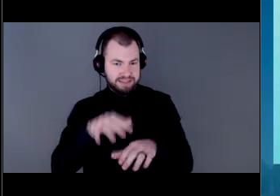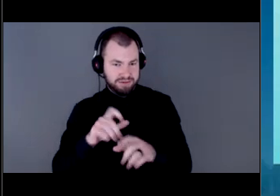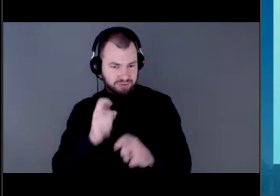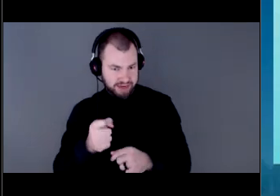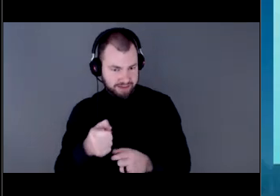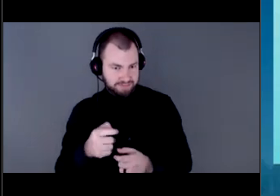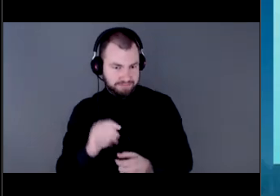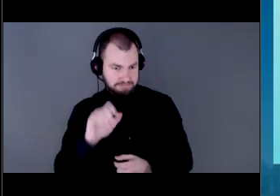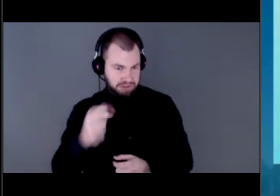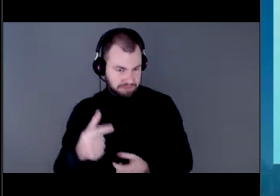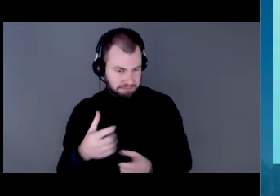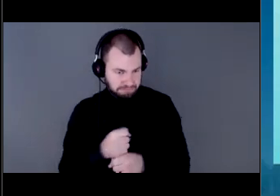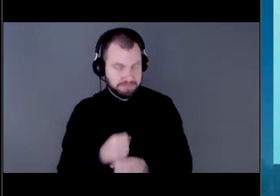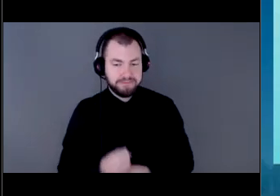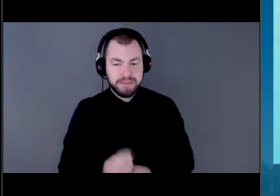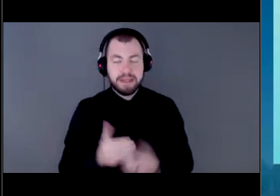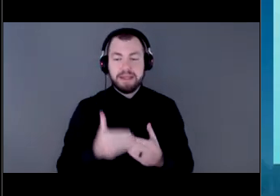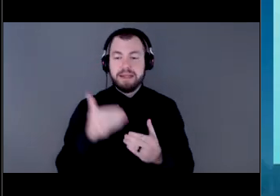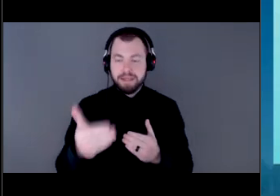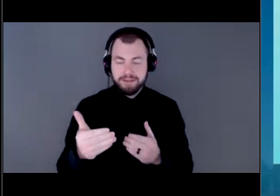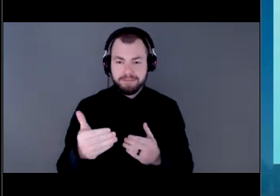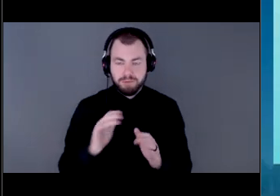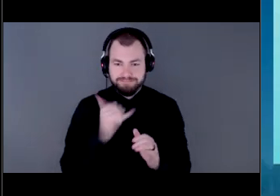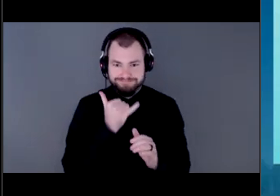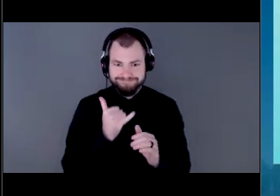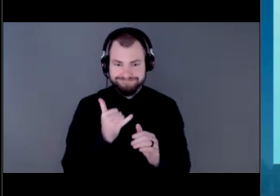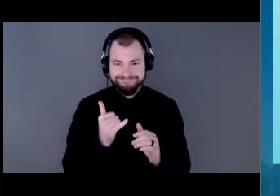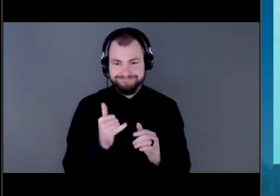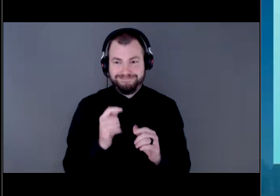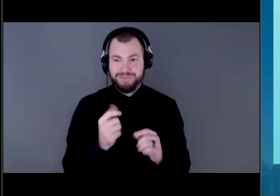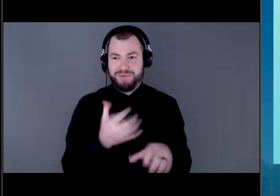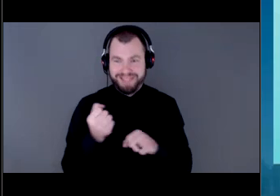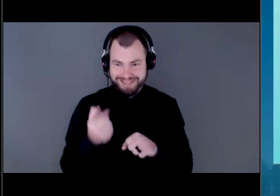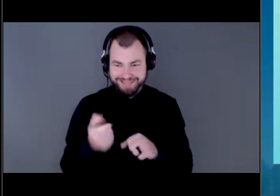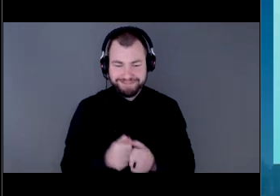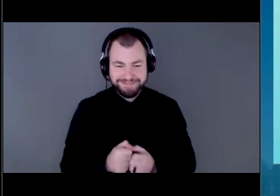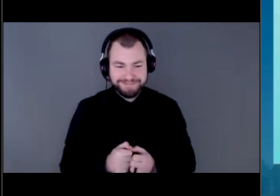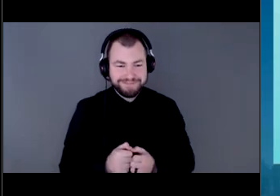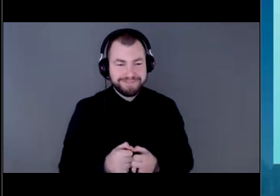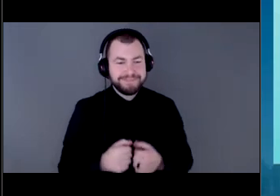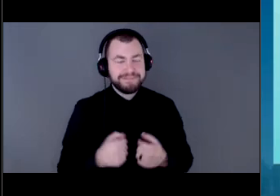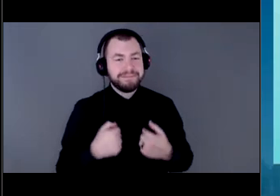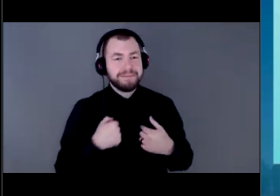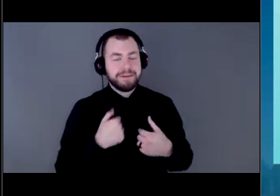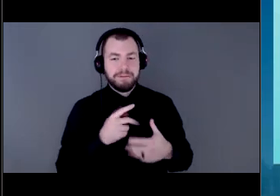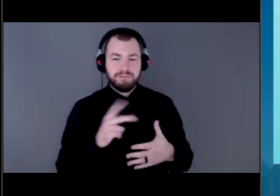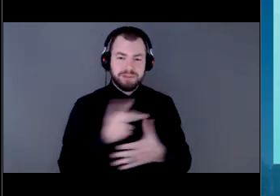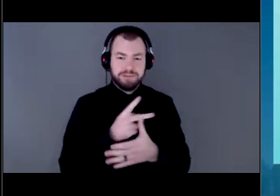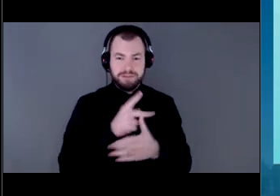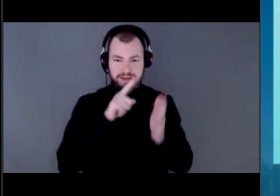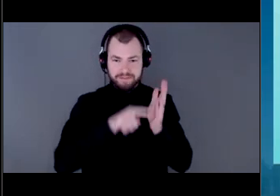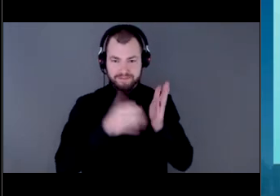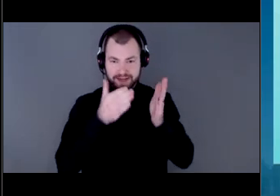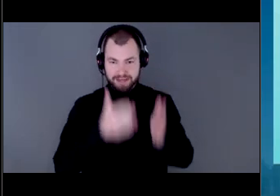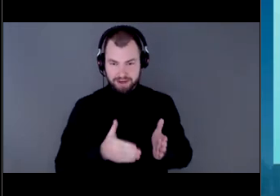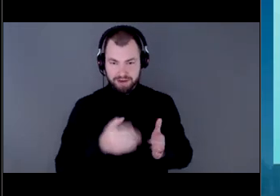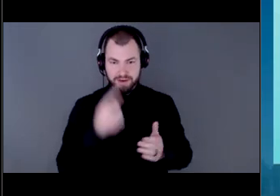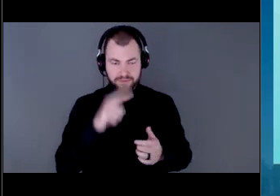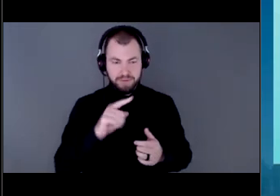Oops, I went too quickly. I am a principal investigator for one of our marine